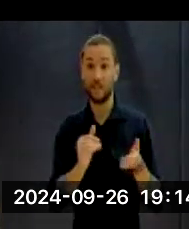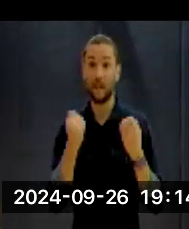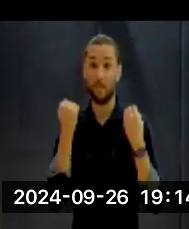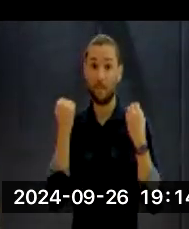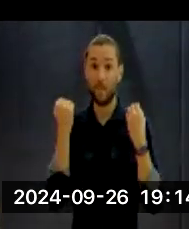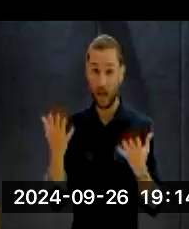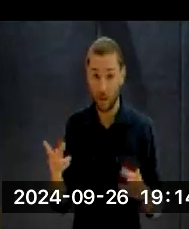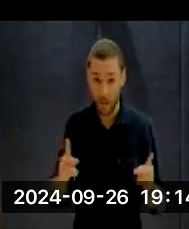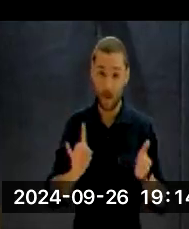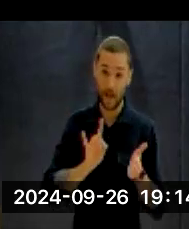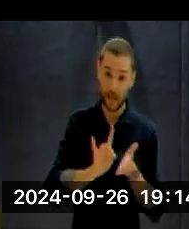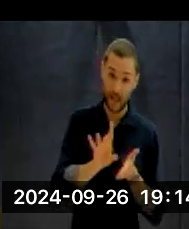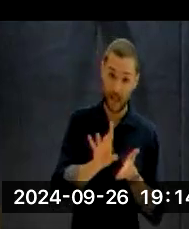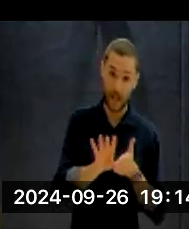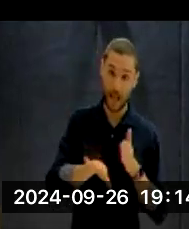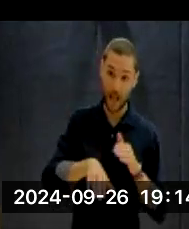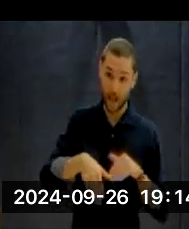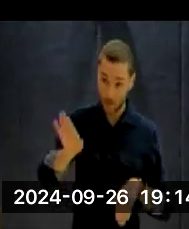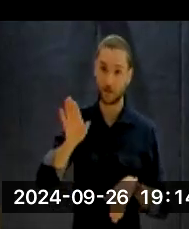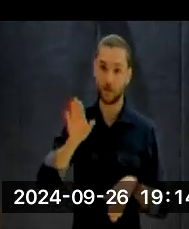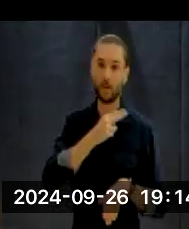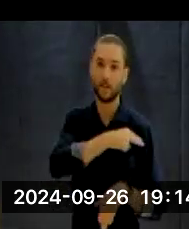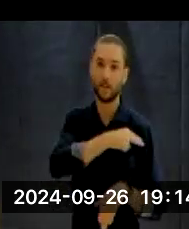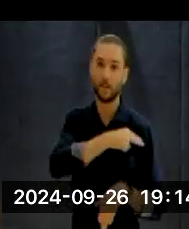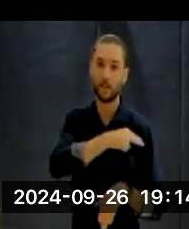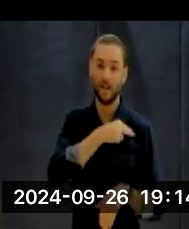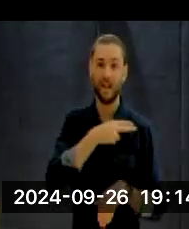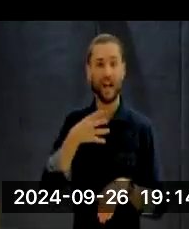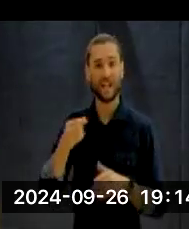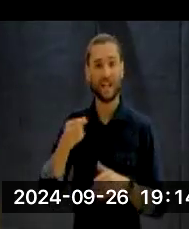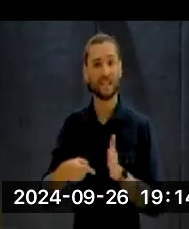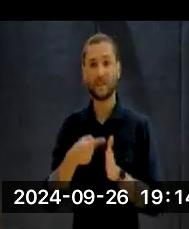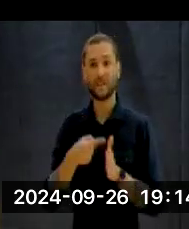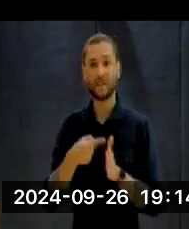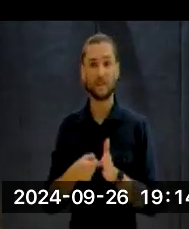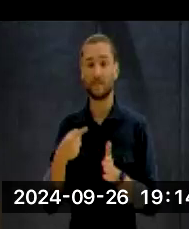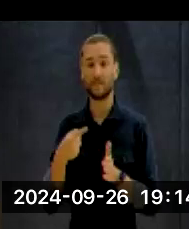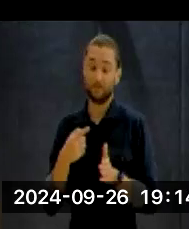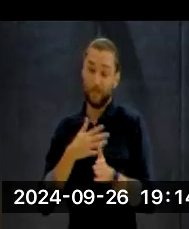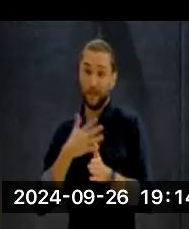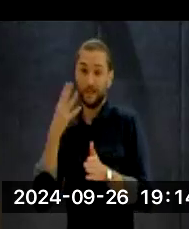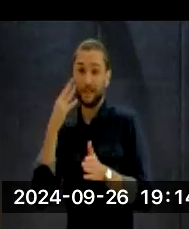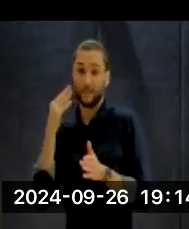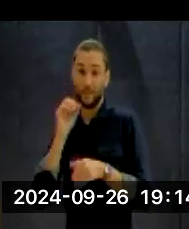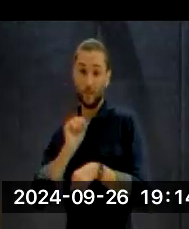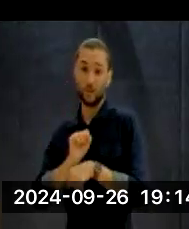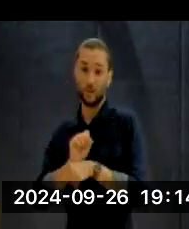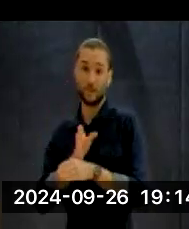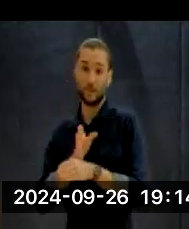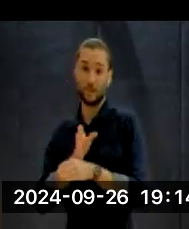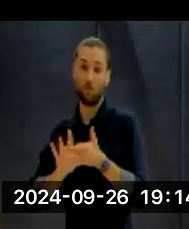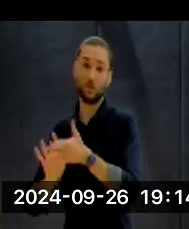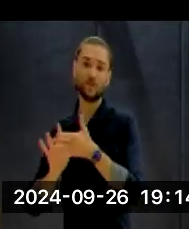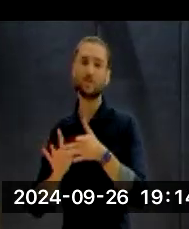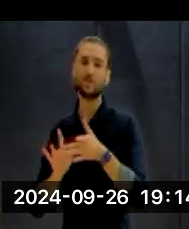people out of the hospital. And sometimes they're not, and in my experience as an outreach worker, sometimes these people